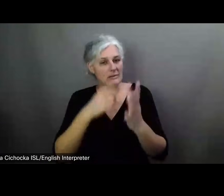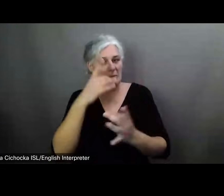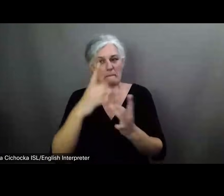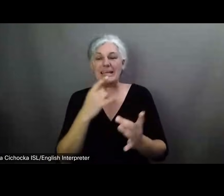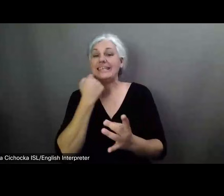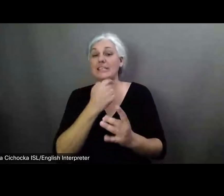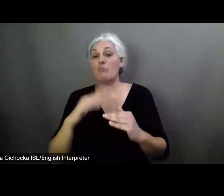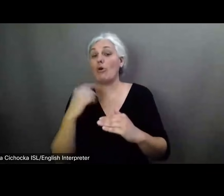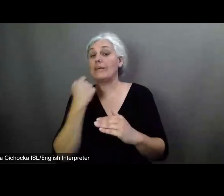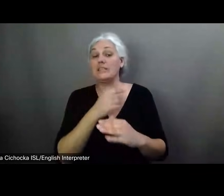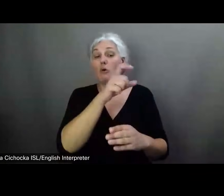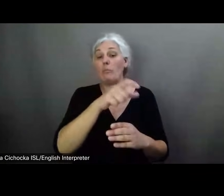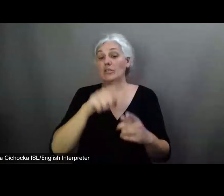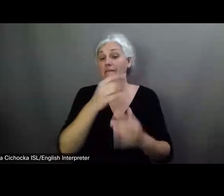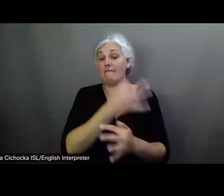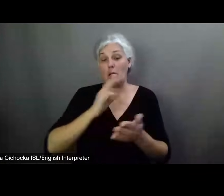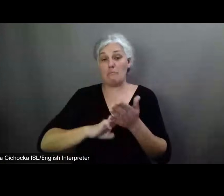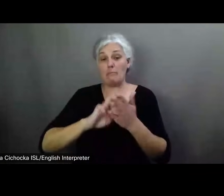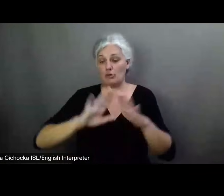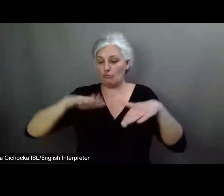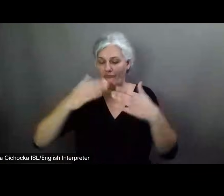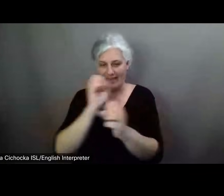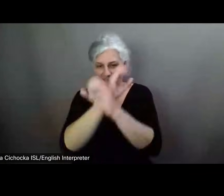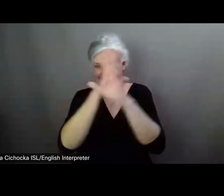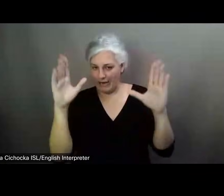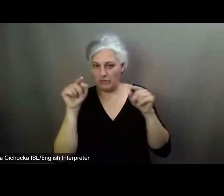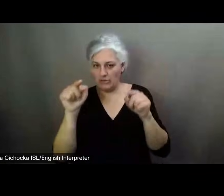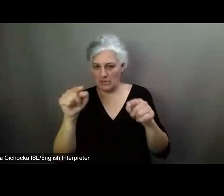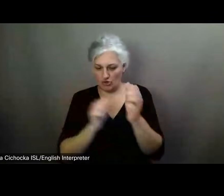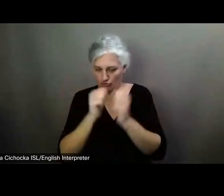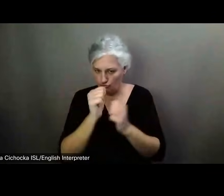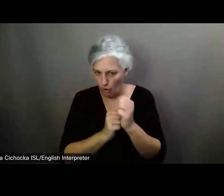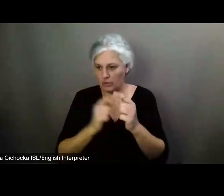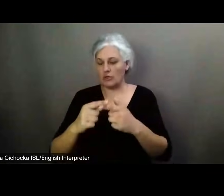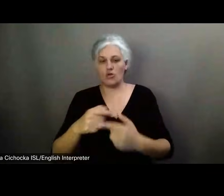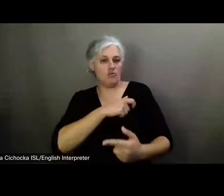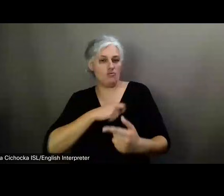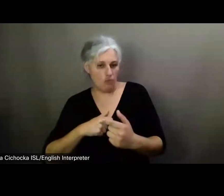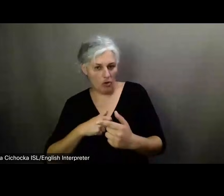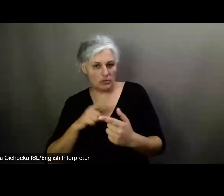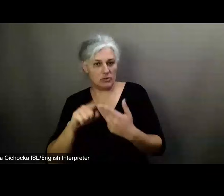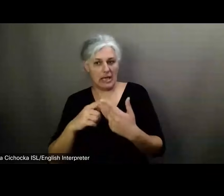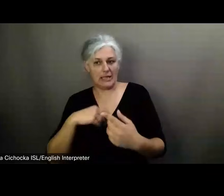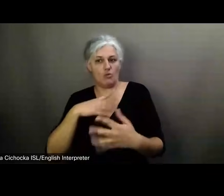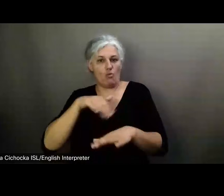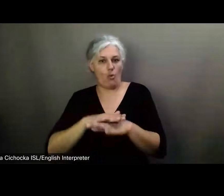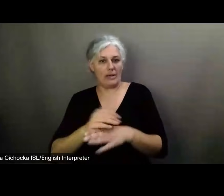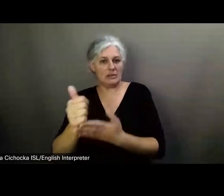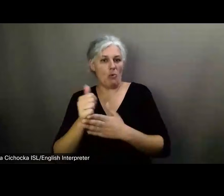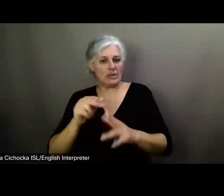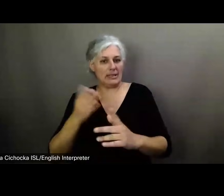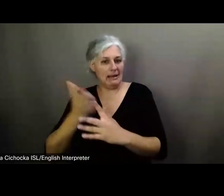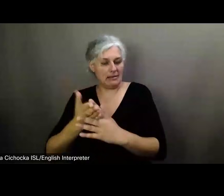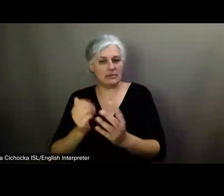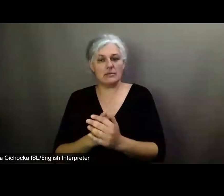for patients, families and staff by providing clarity, structure, the roles we refer to, and above all support. So to